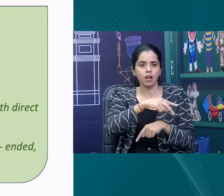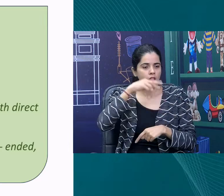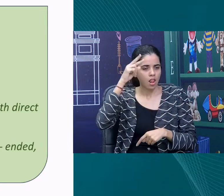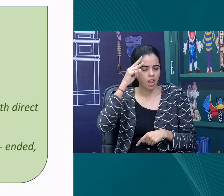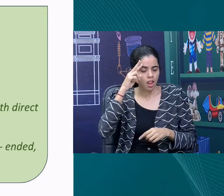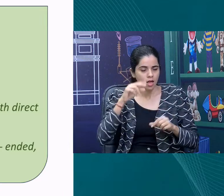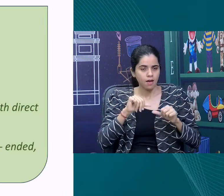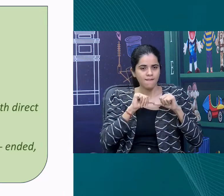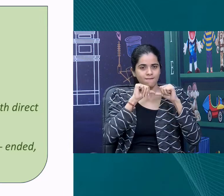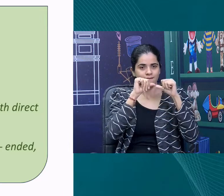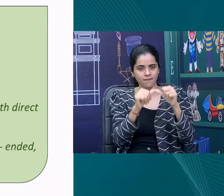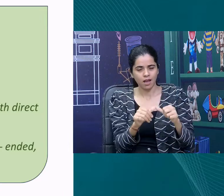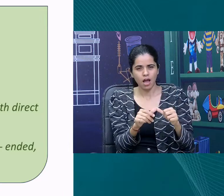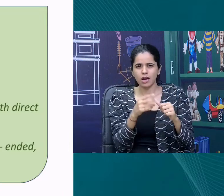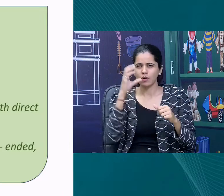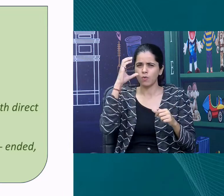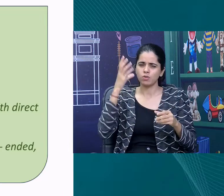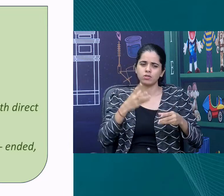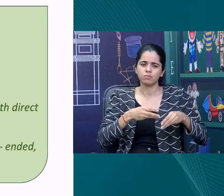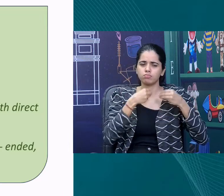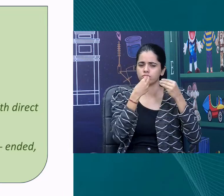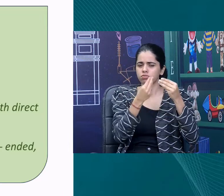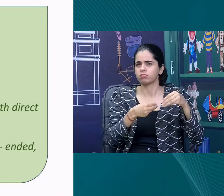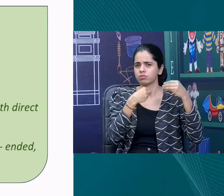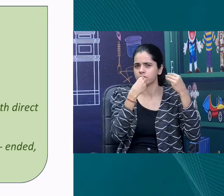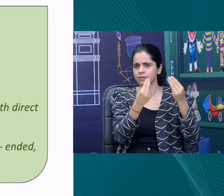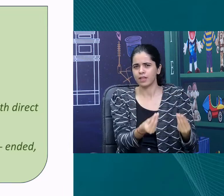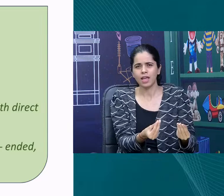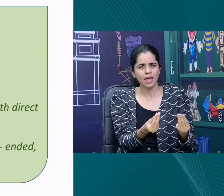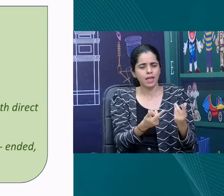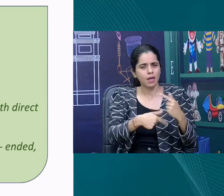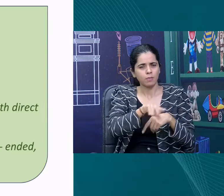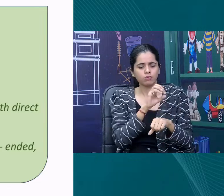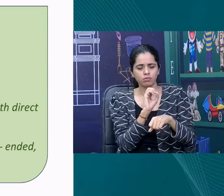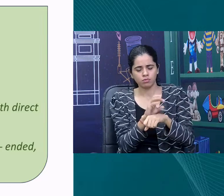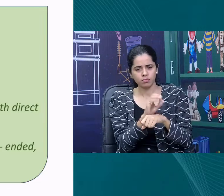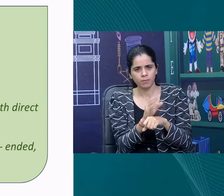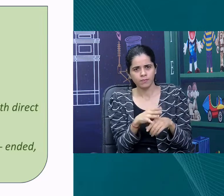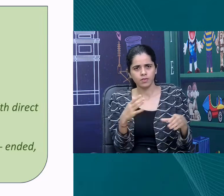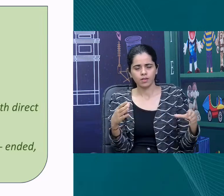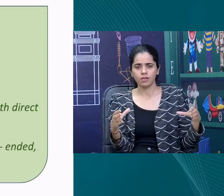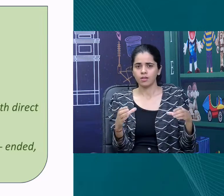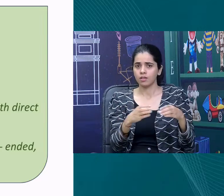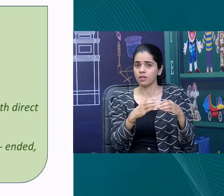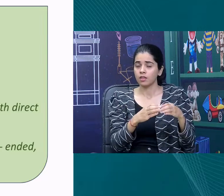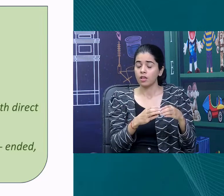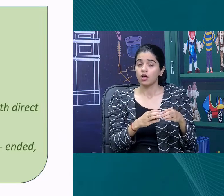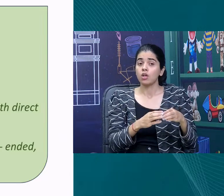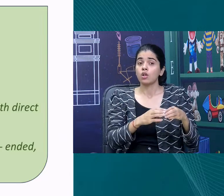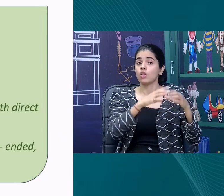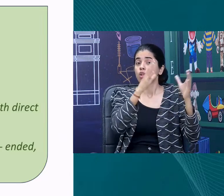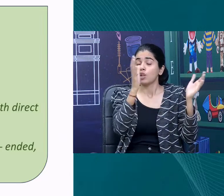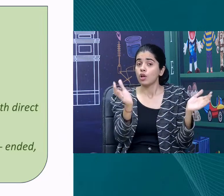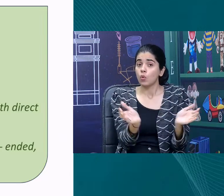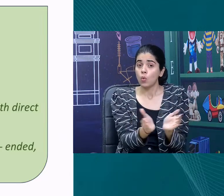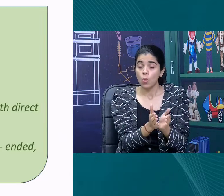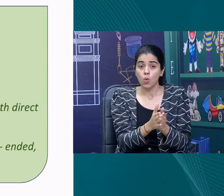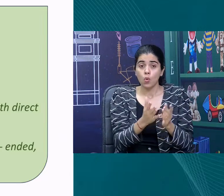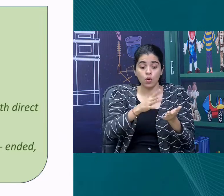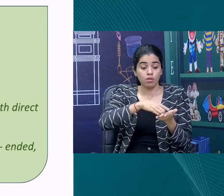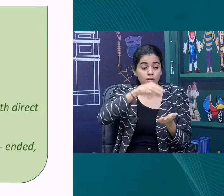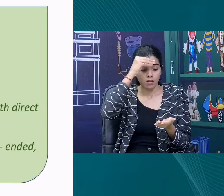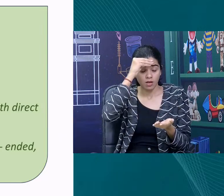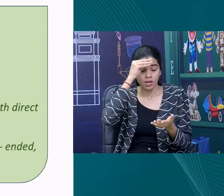doubts, reinforced certain concepts, and gave them a graphic organizer, more like a mind map to get a holistic view of what they are